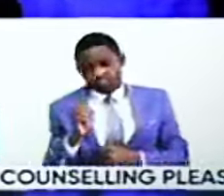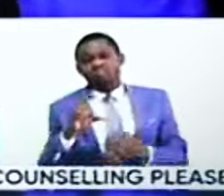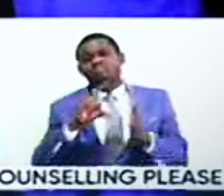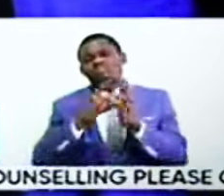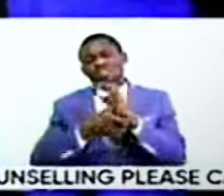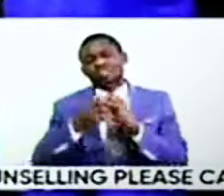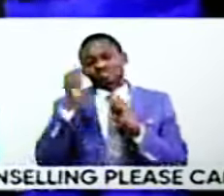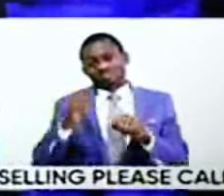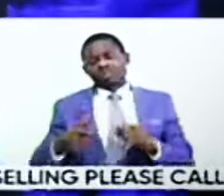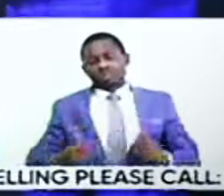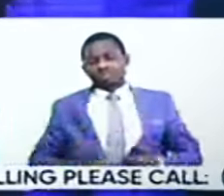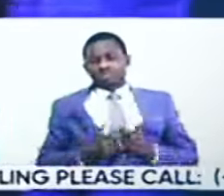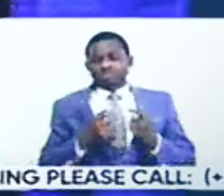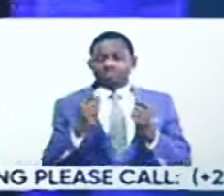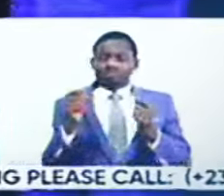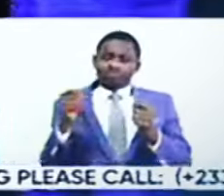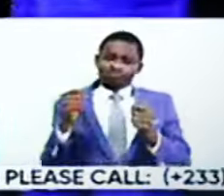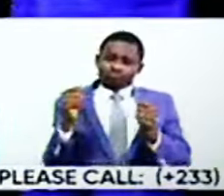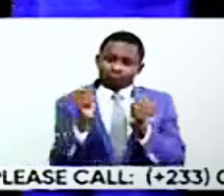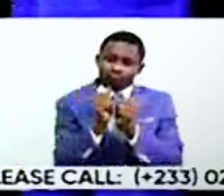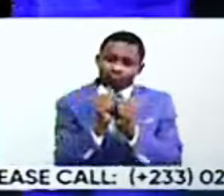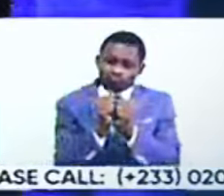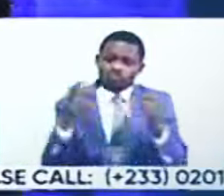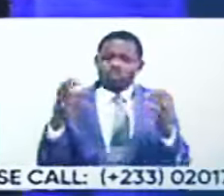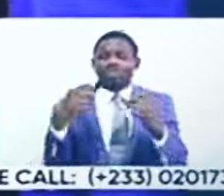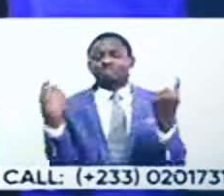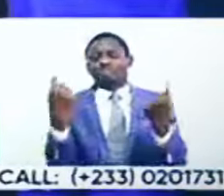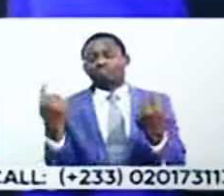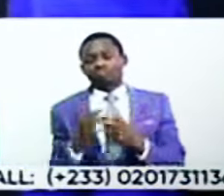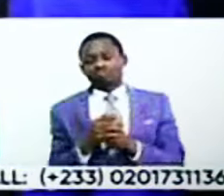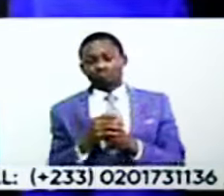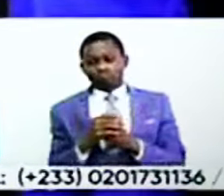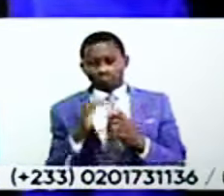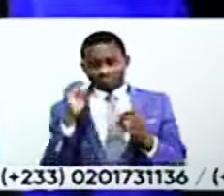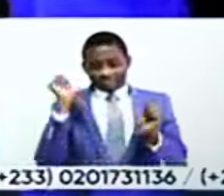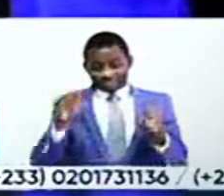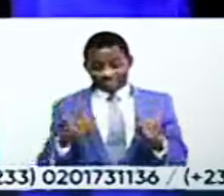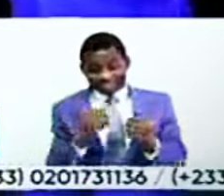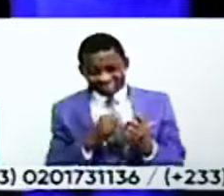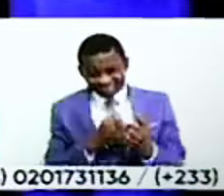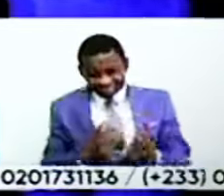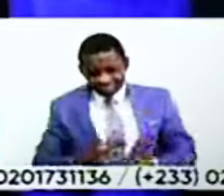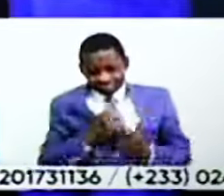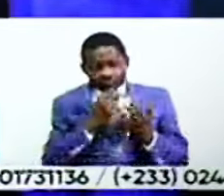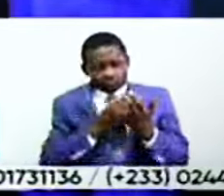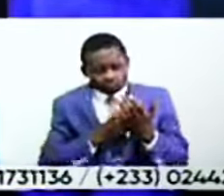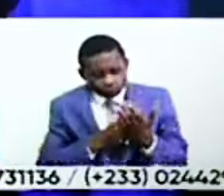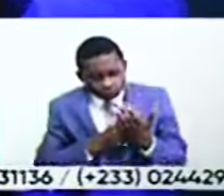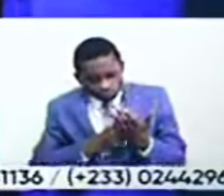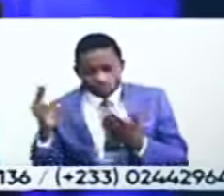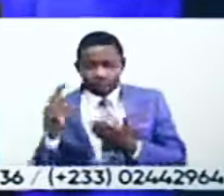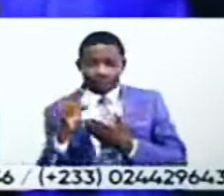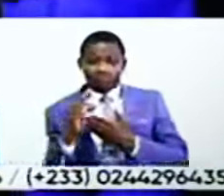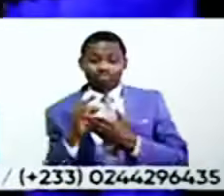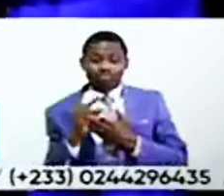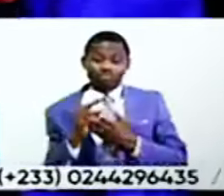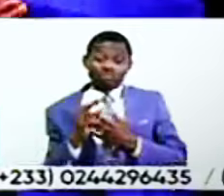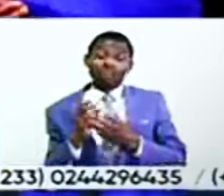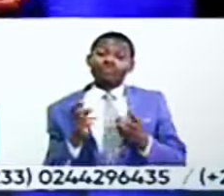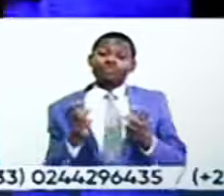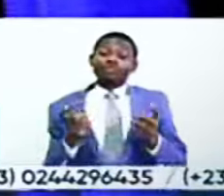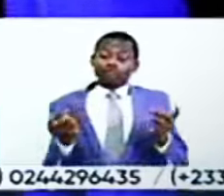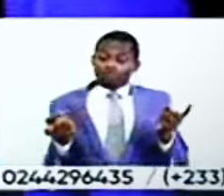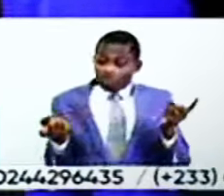honhom kronkron owo abrabo mu no and this or should I should say this holy life which is introduced into your life and now she said mamenka